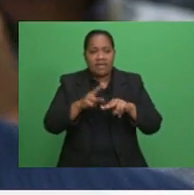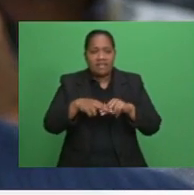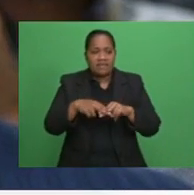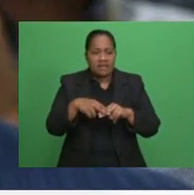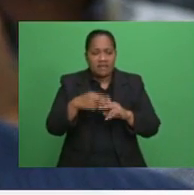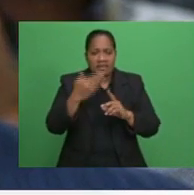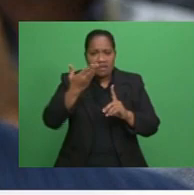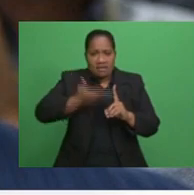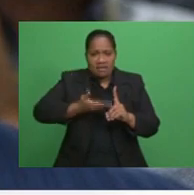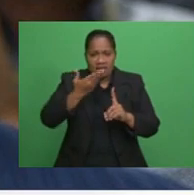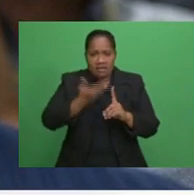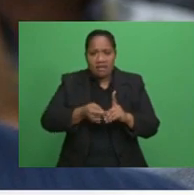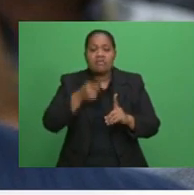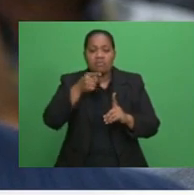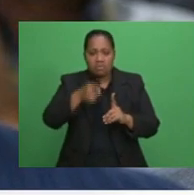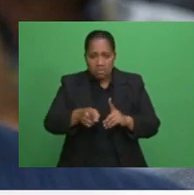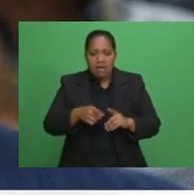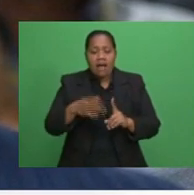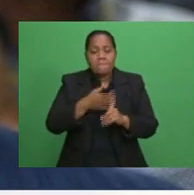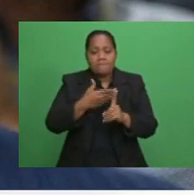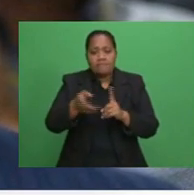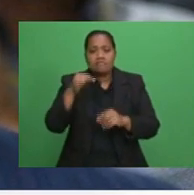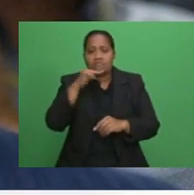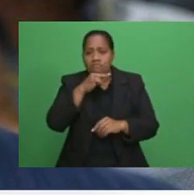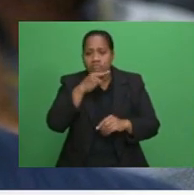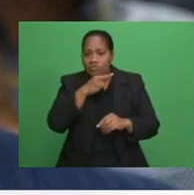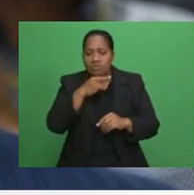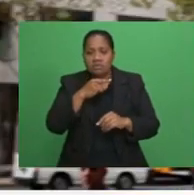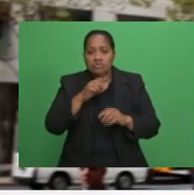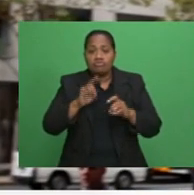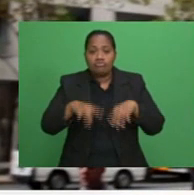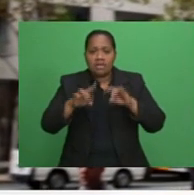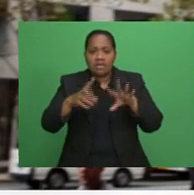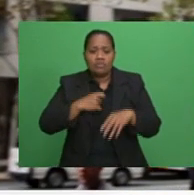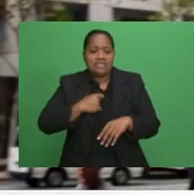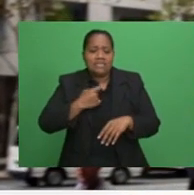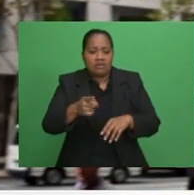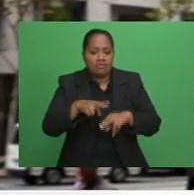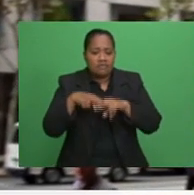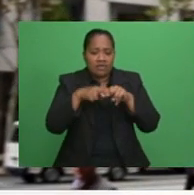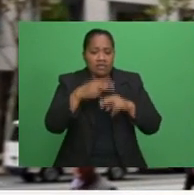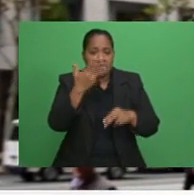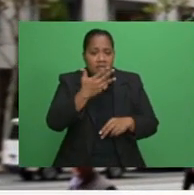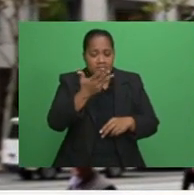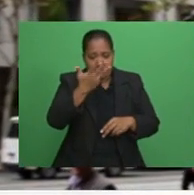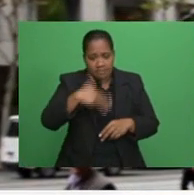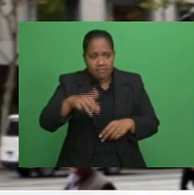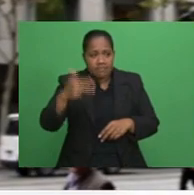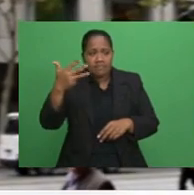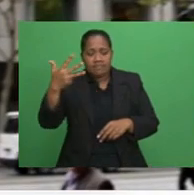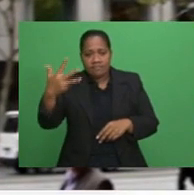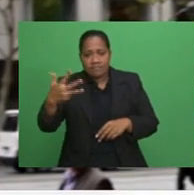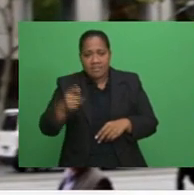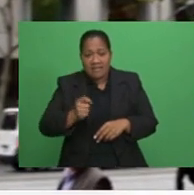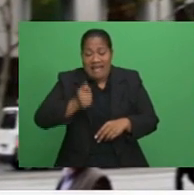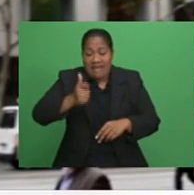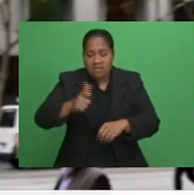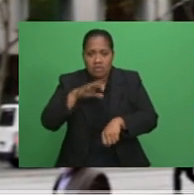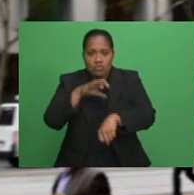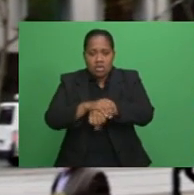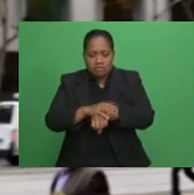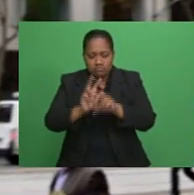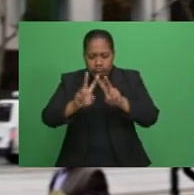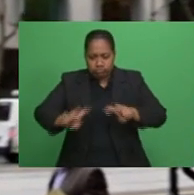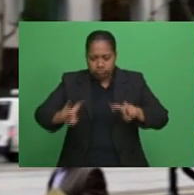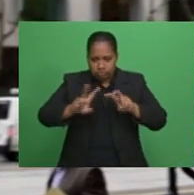and physically abusing boys in Australia, was sent to Fiji in 1999 after police started investigating him. Fox